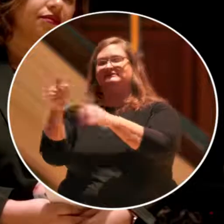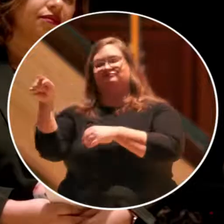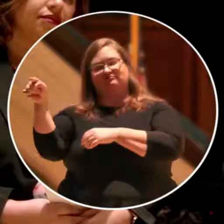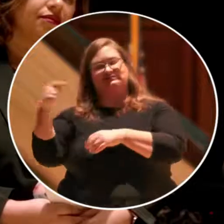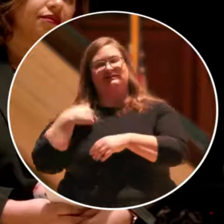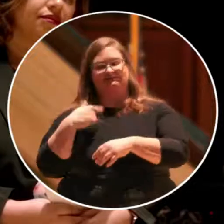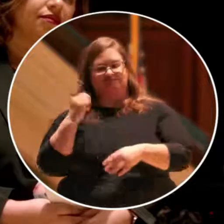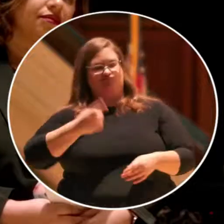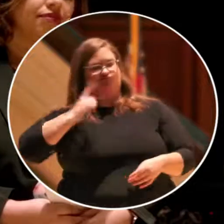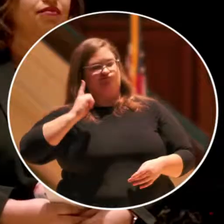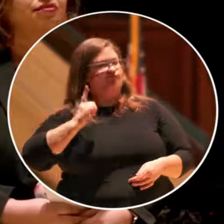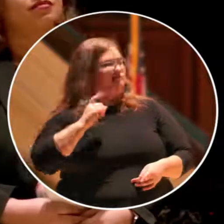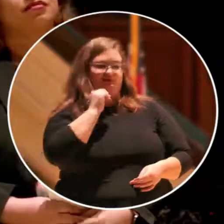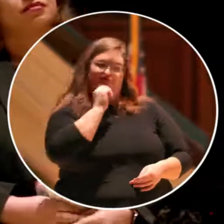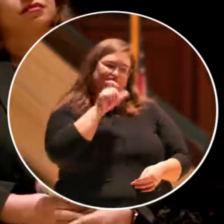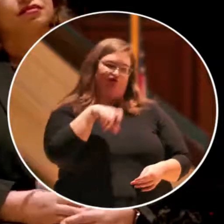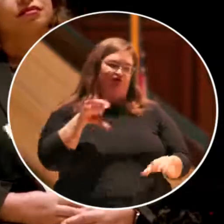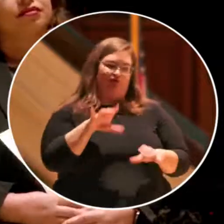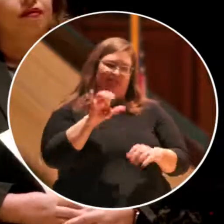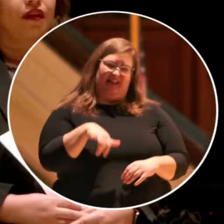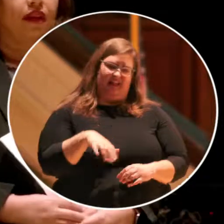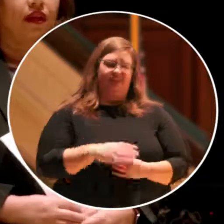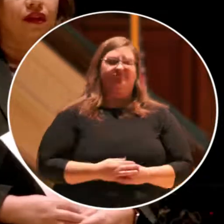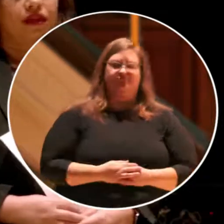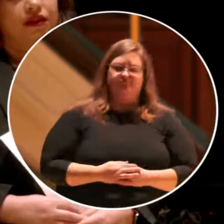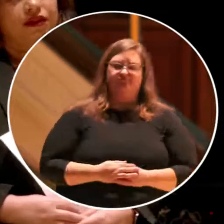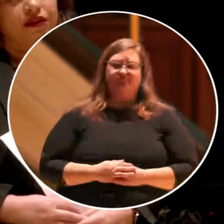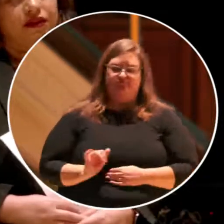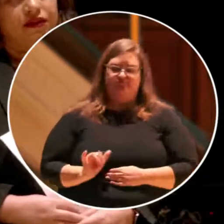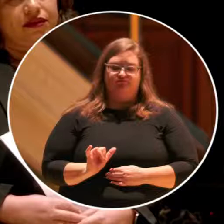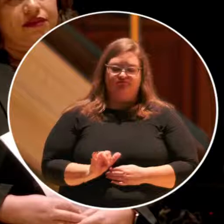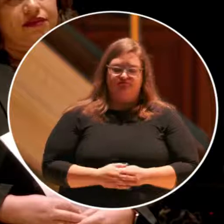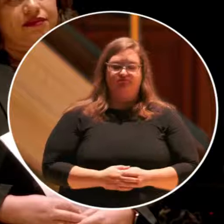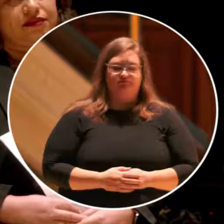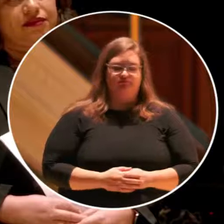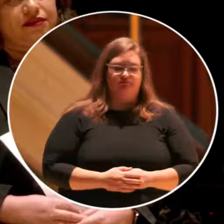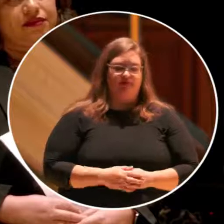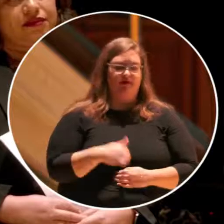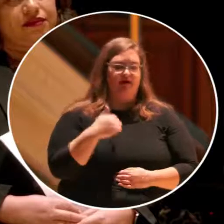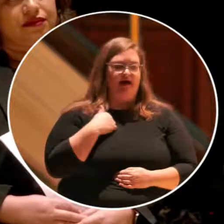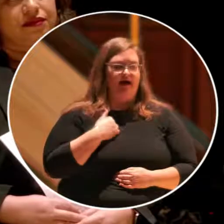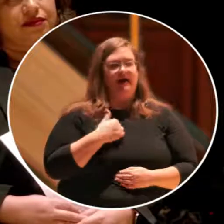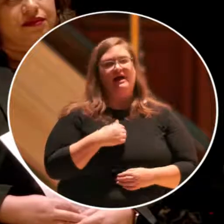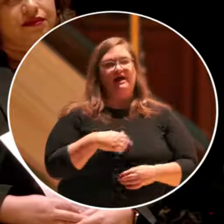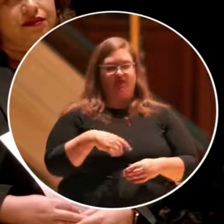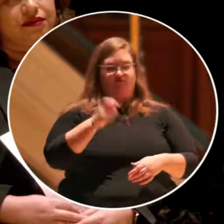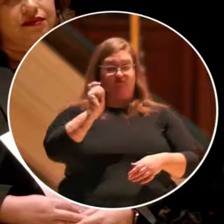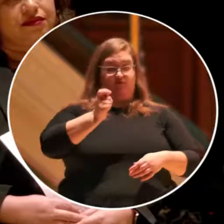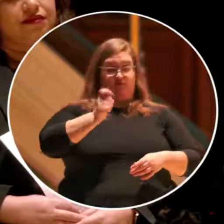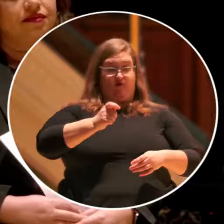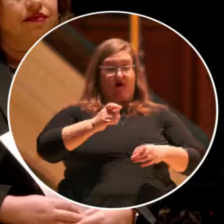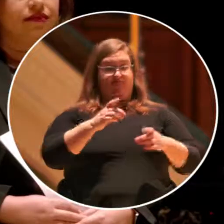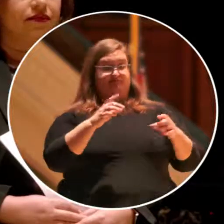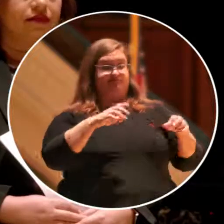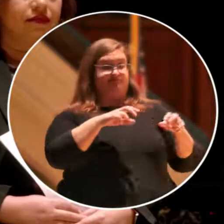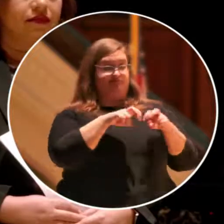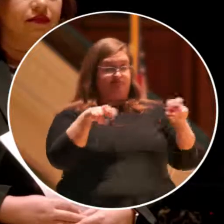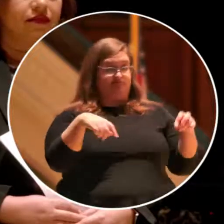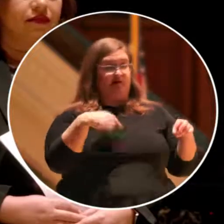visit. At every court date, I'd sit and watch my daughter's mother, hoping that she would talk to